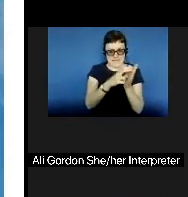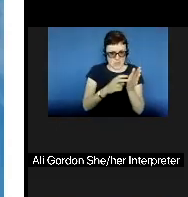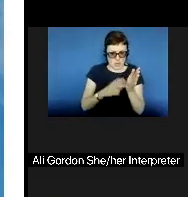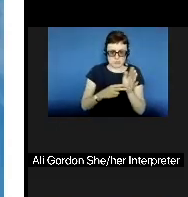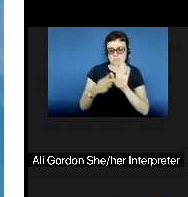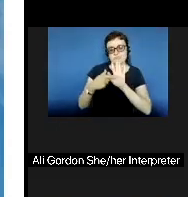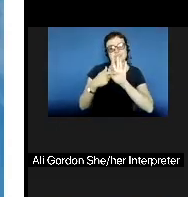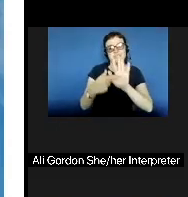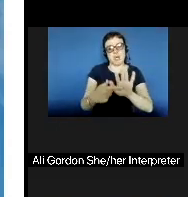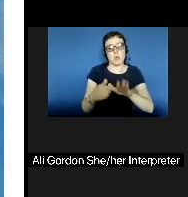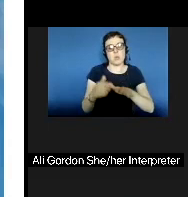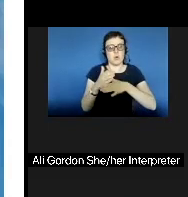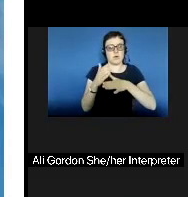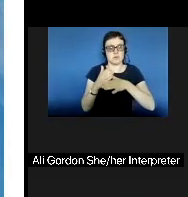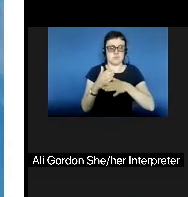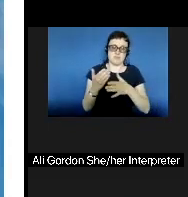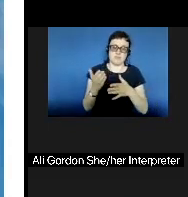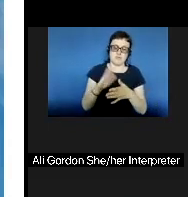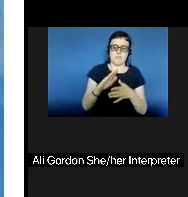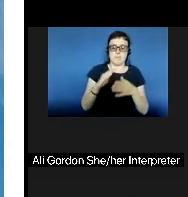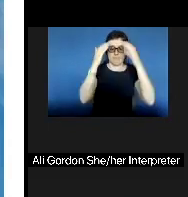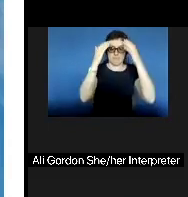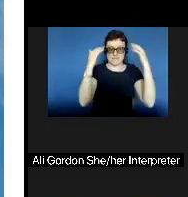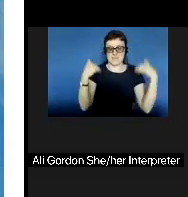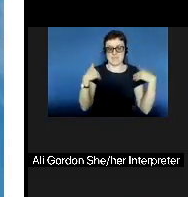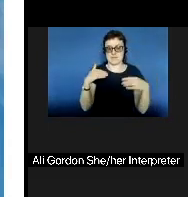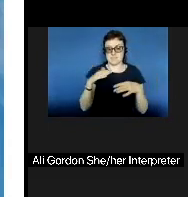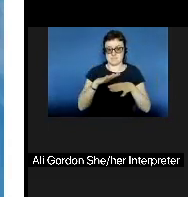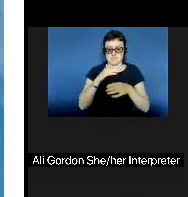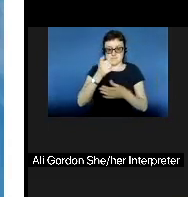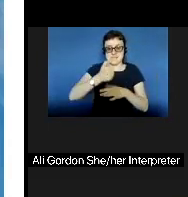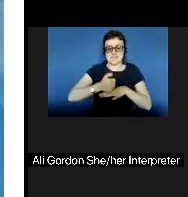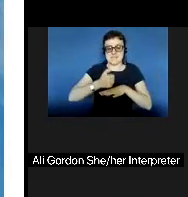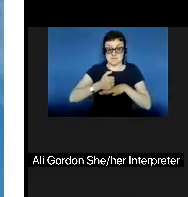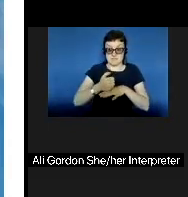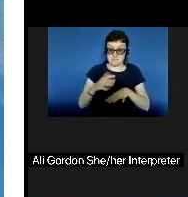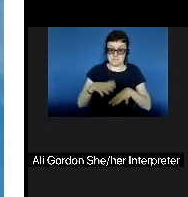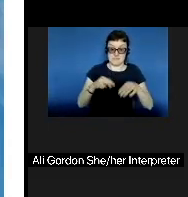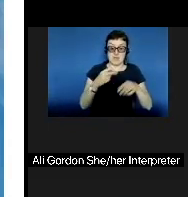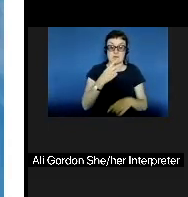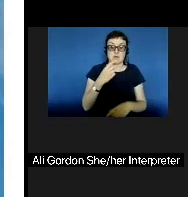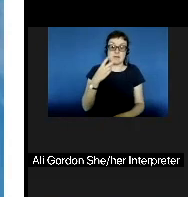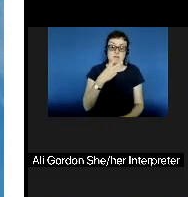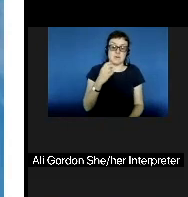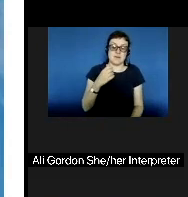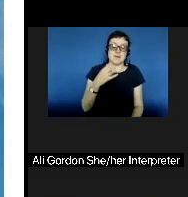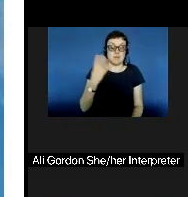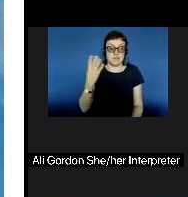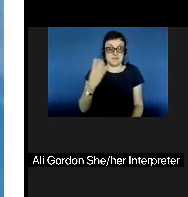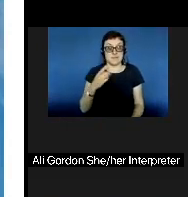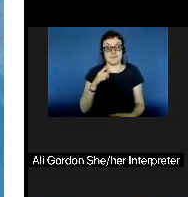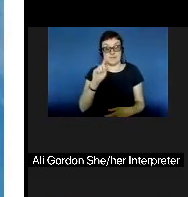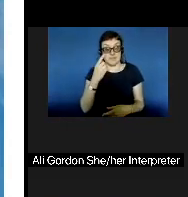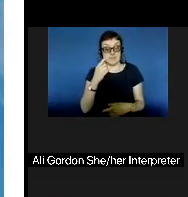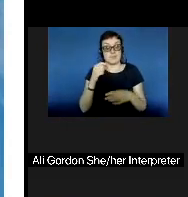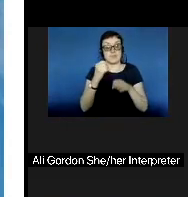settings. So this work started in 2014 with the Graylingwell Heritage Project.